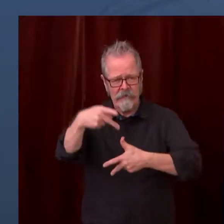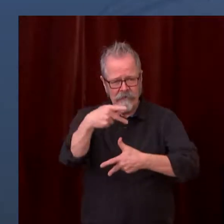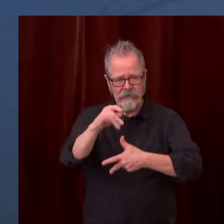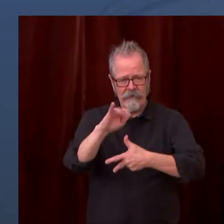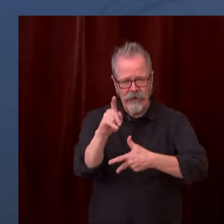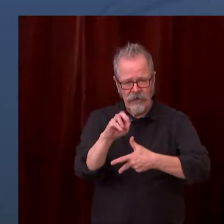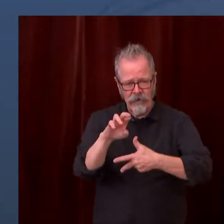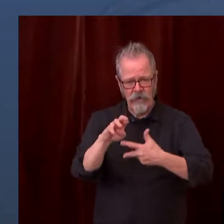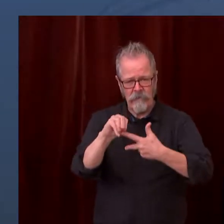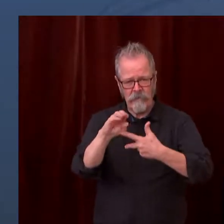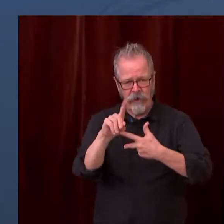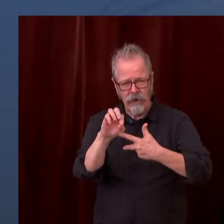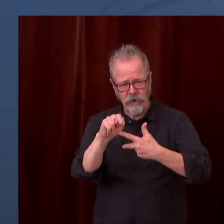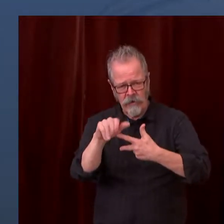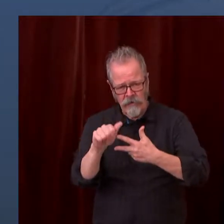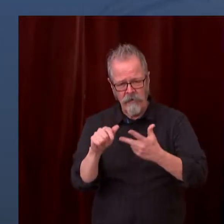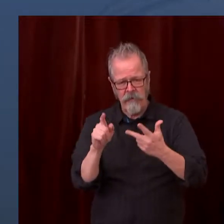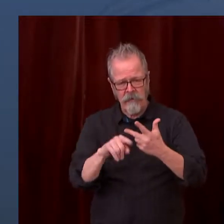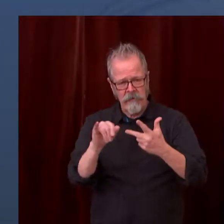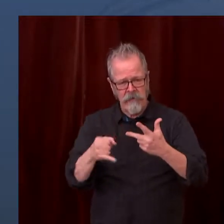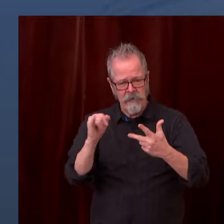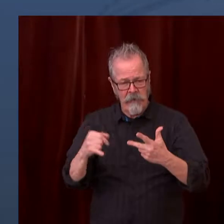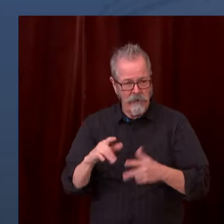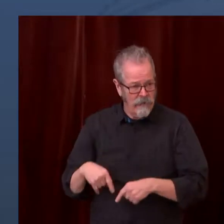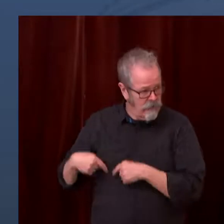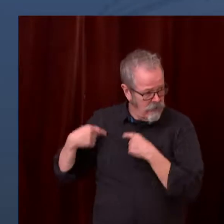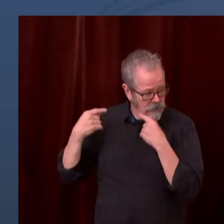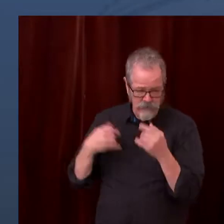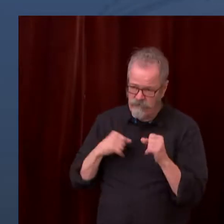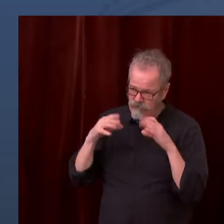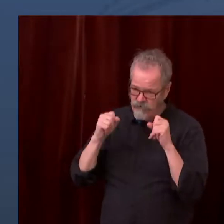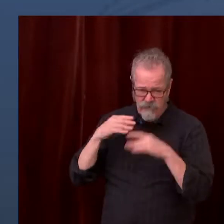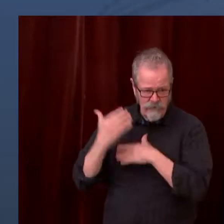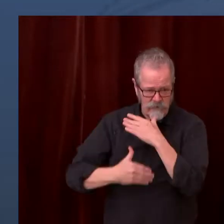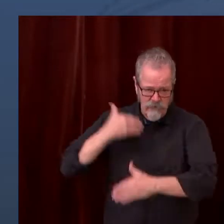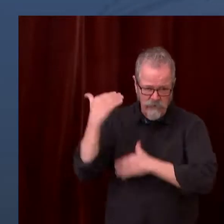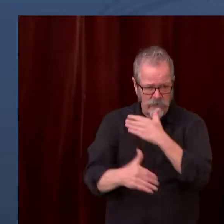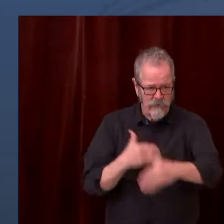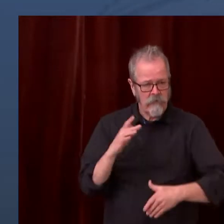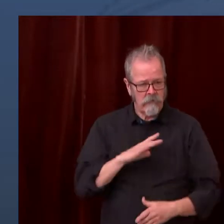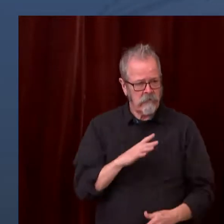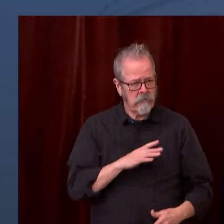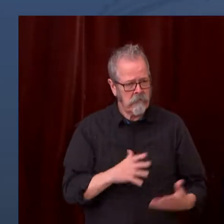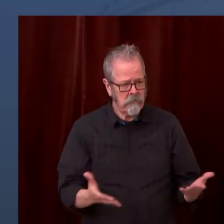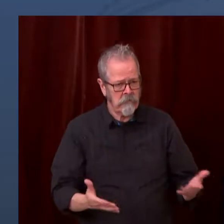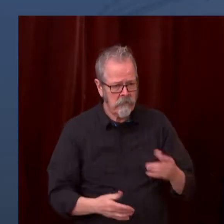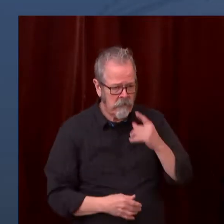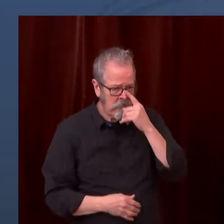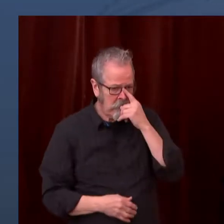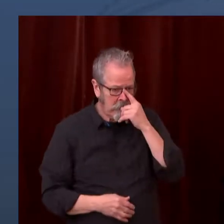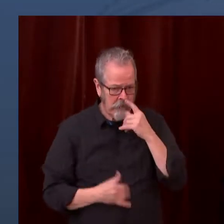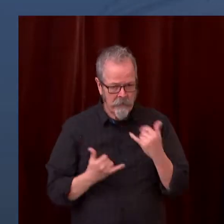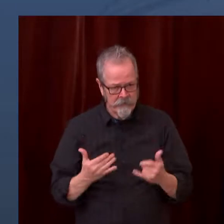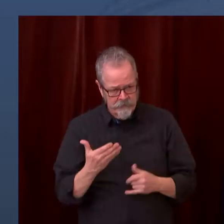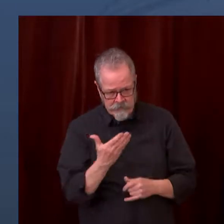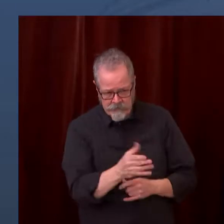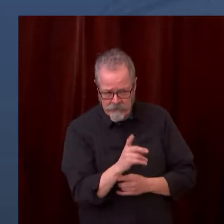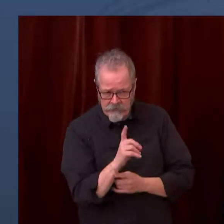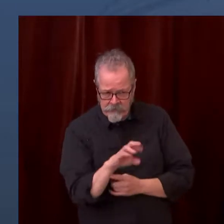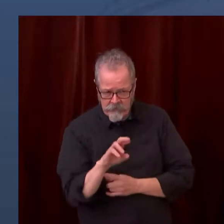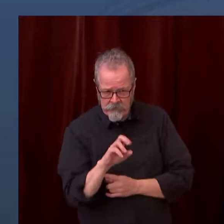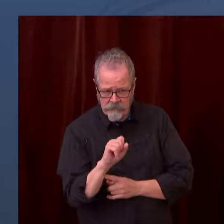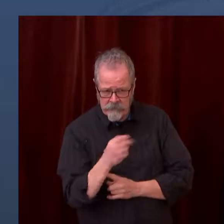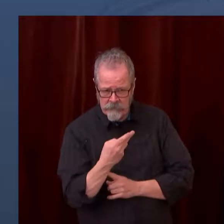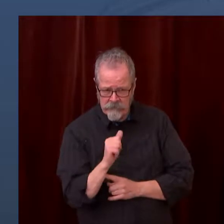it's a miracle. Dr. SHAH, you want to talk about this issue? Well, and also the fact that, we've already